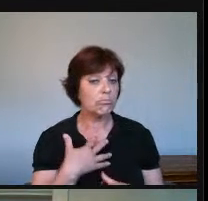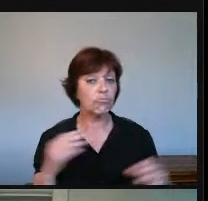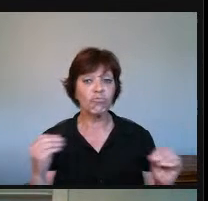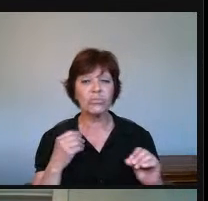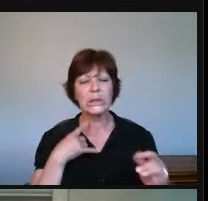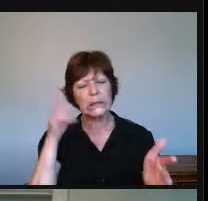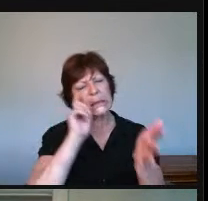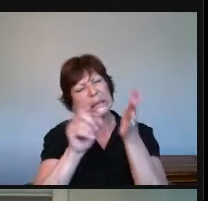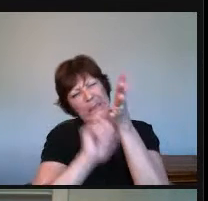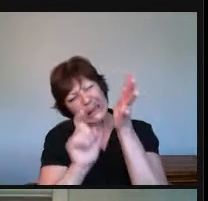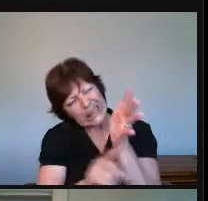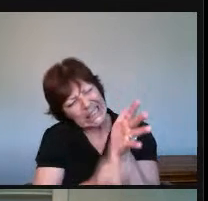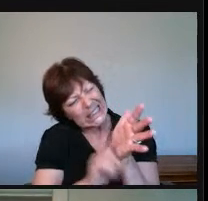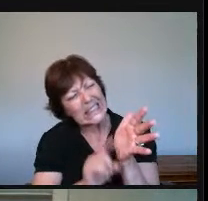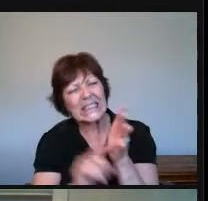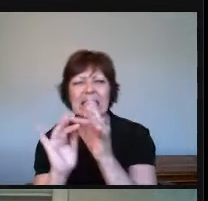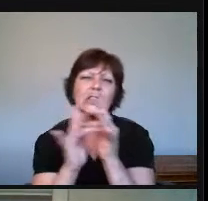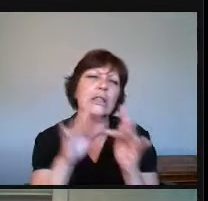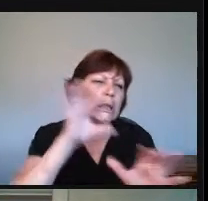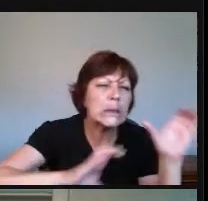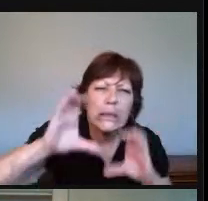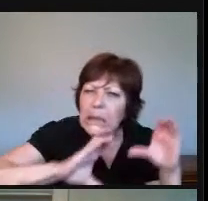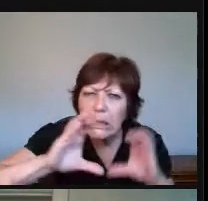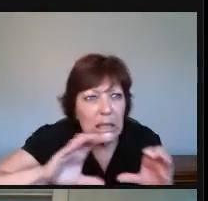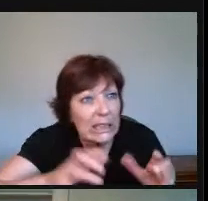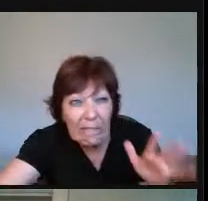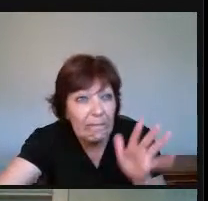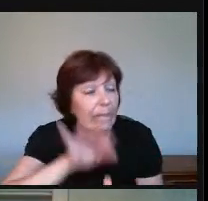scoured the internet, the